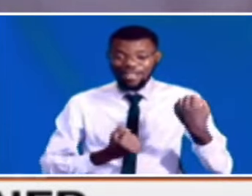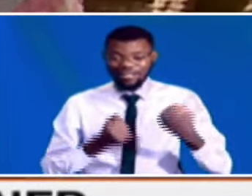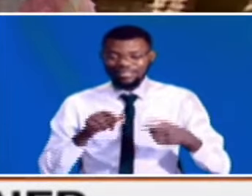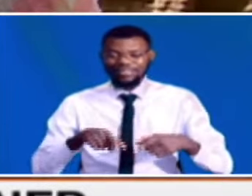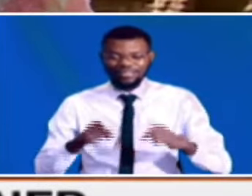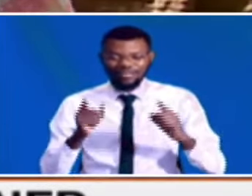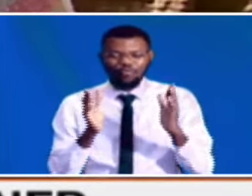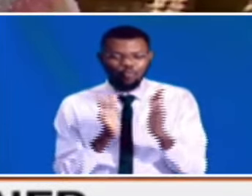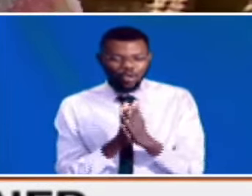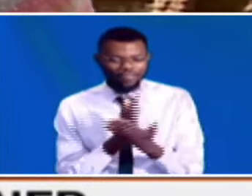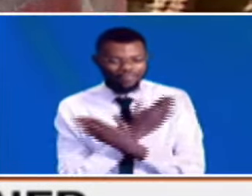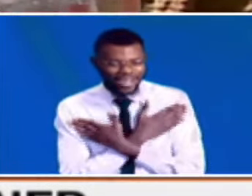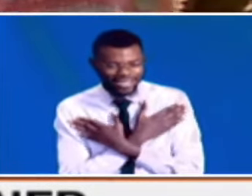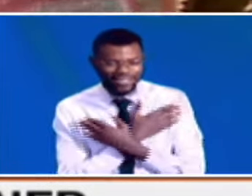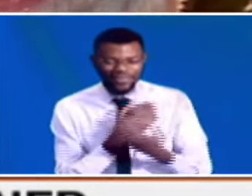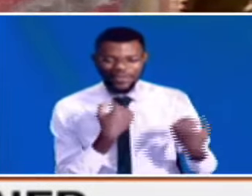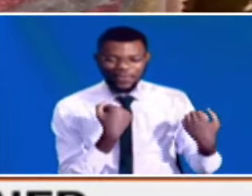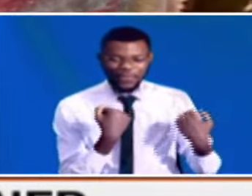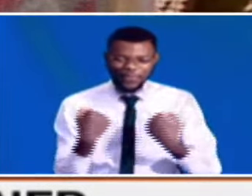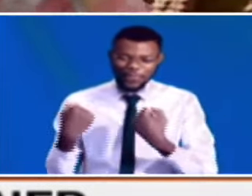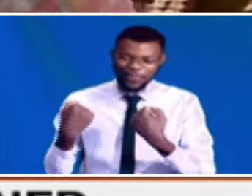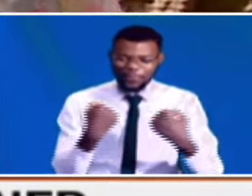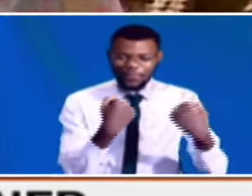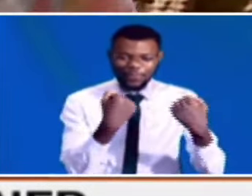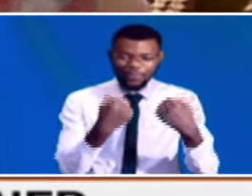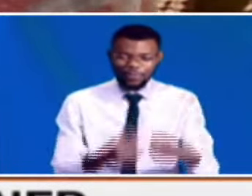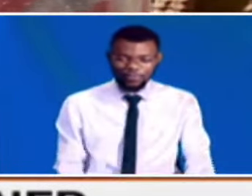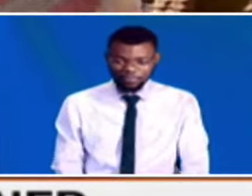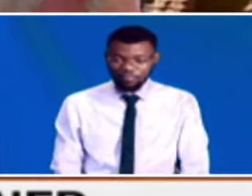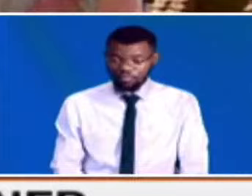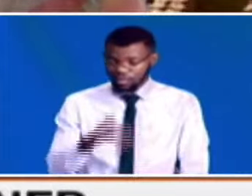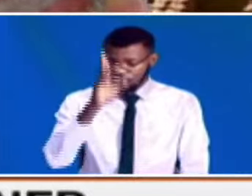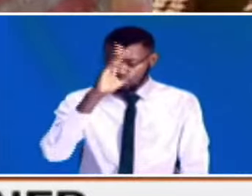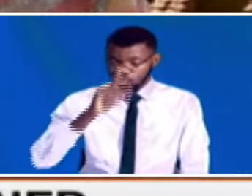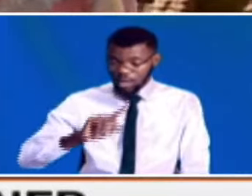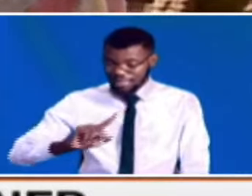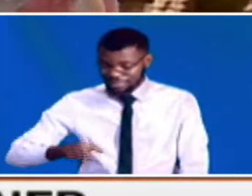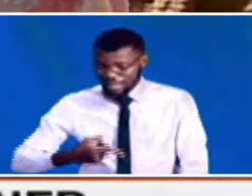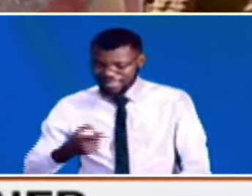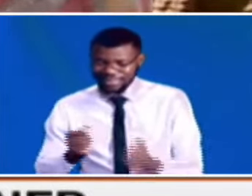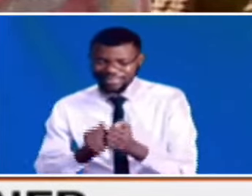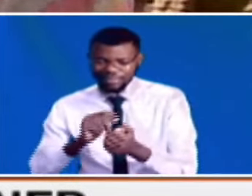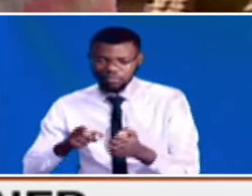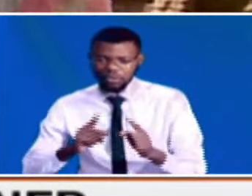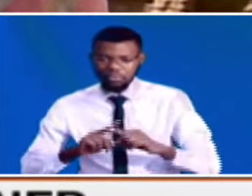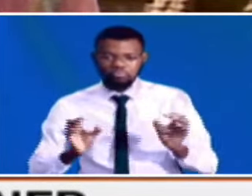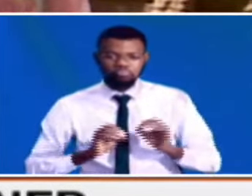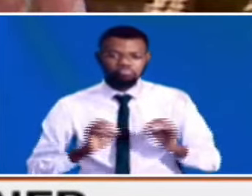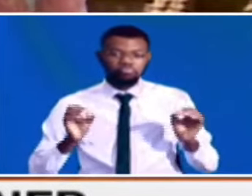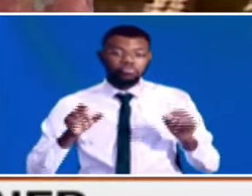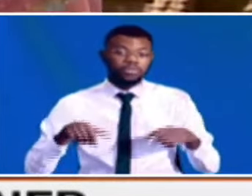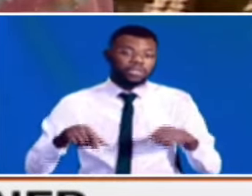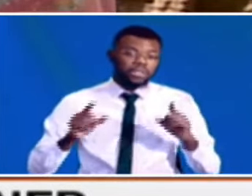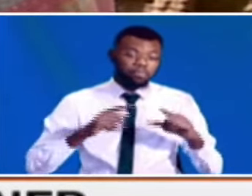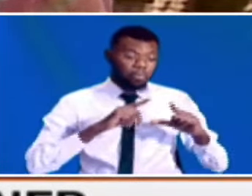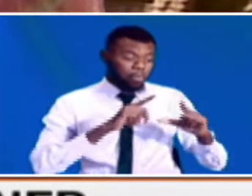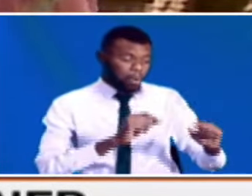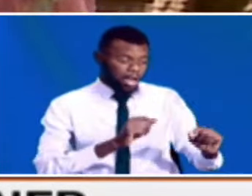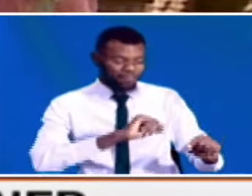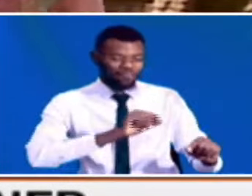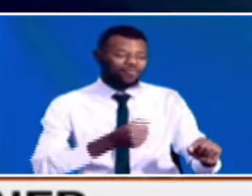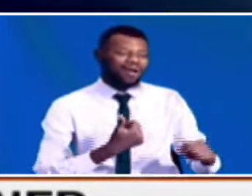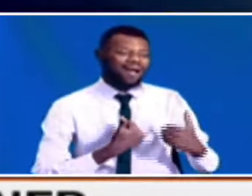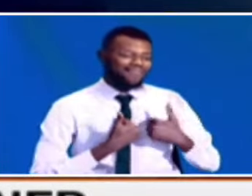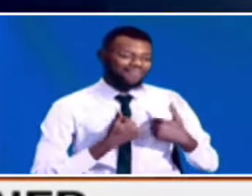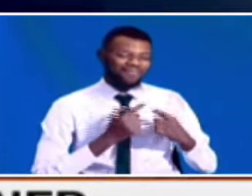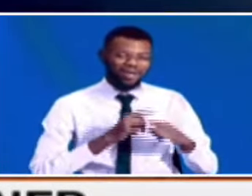friends. He told me he was asked for 10,000, which he didn't have. He told the police he can raise 5. And he refused even that